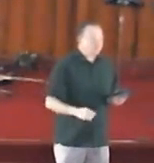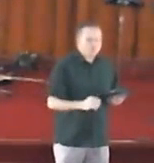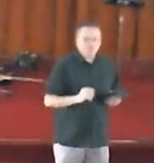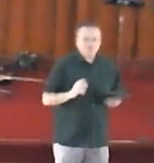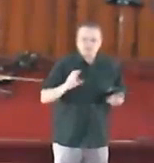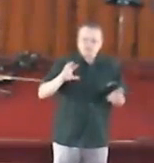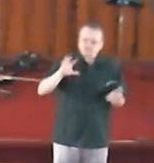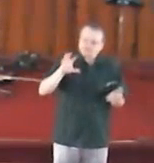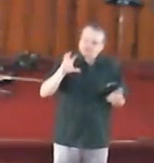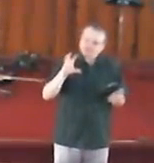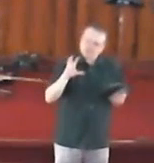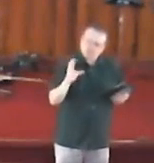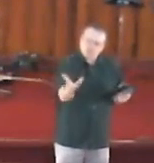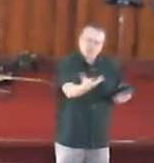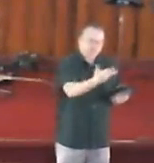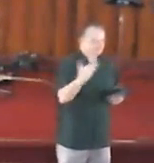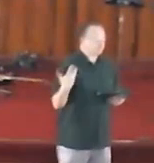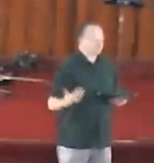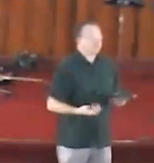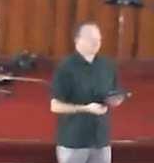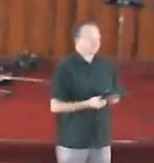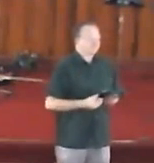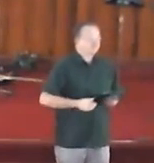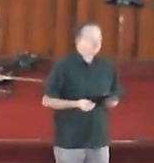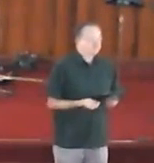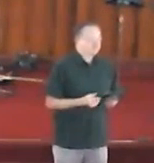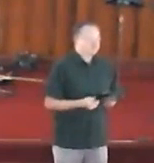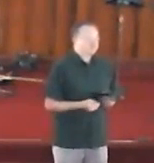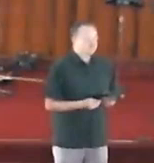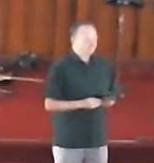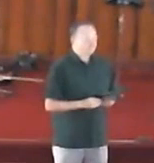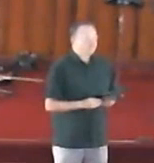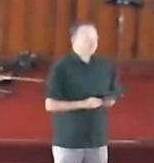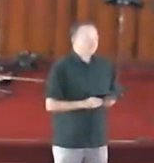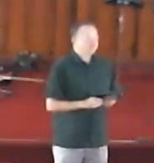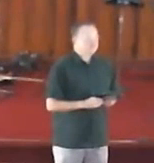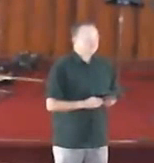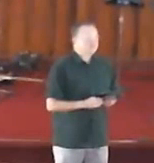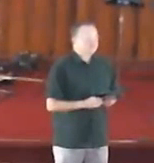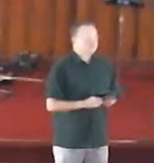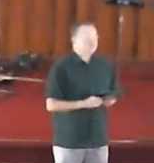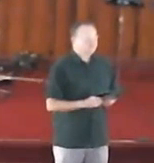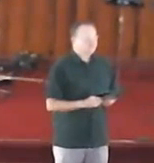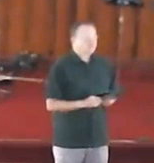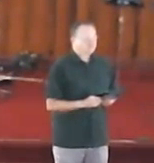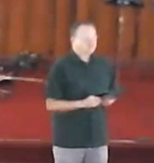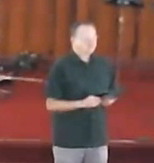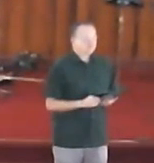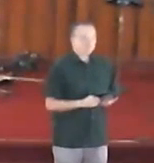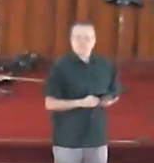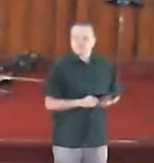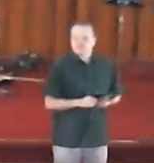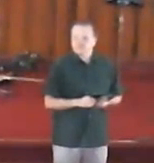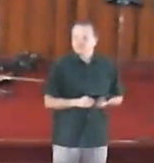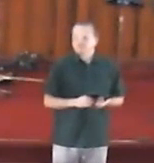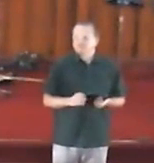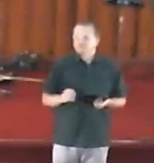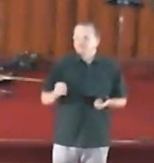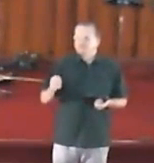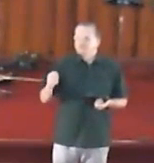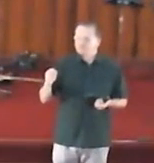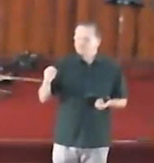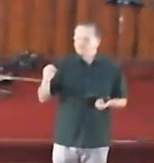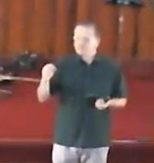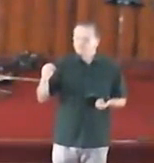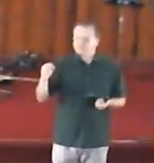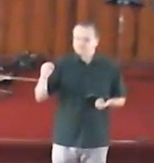pecados del mundo, pero no sabía cómo iba a suceder. John knew that Jesus was the Lamb of God who would die for the sins of the world, but he